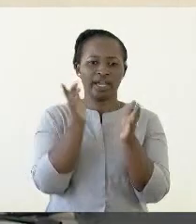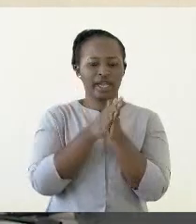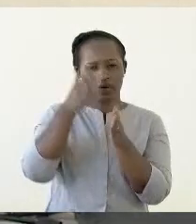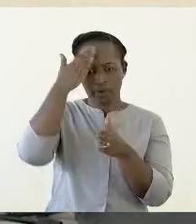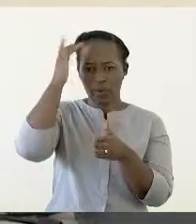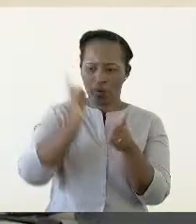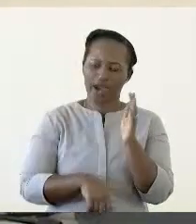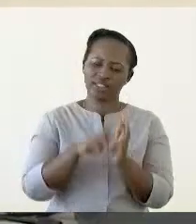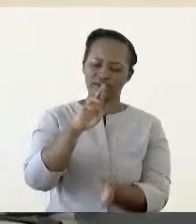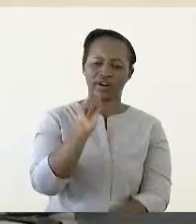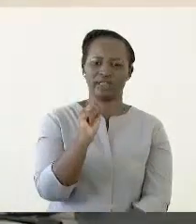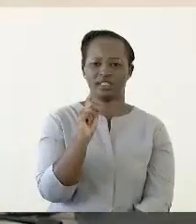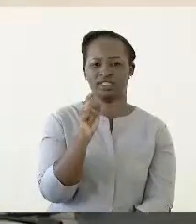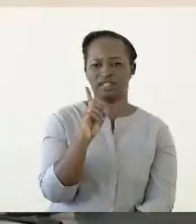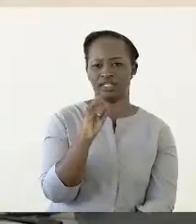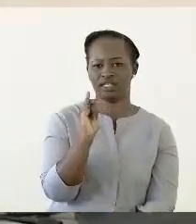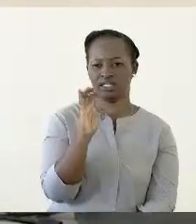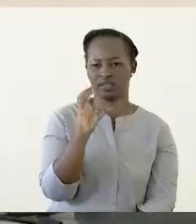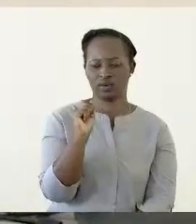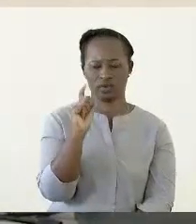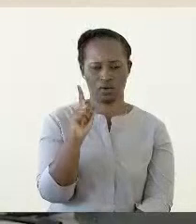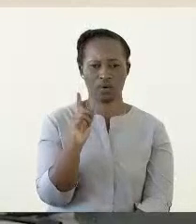Let us have a look